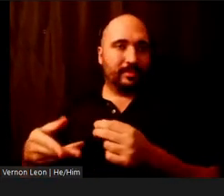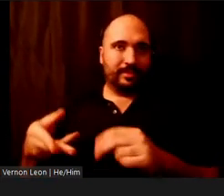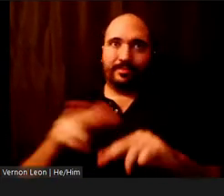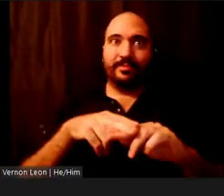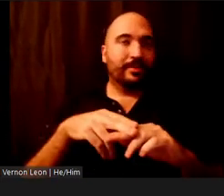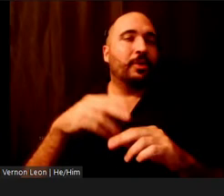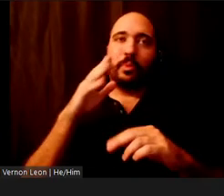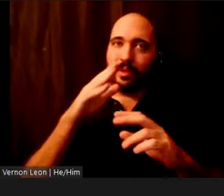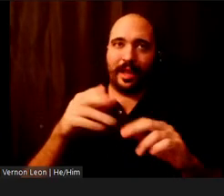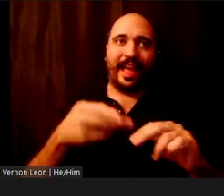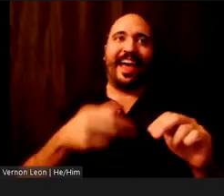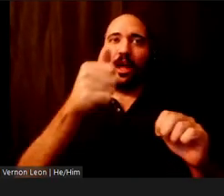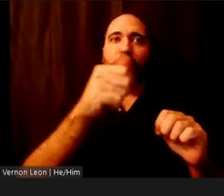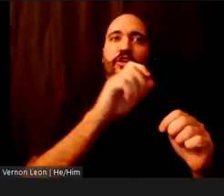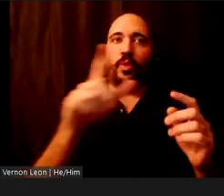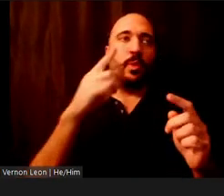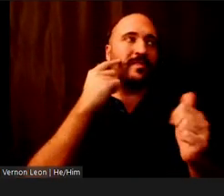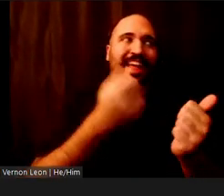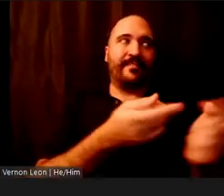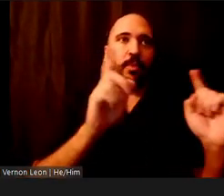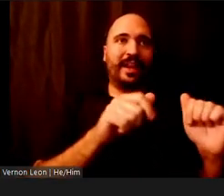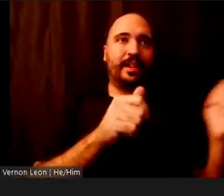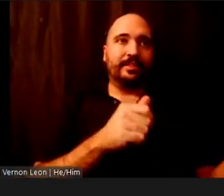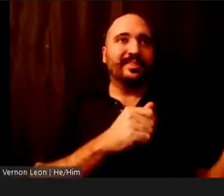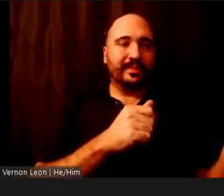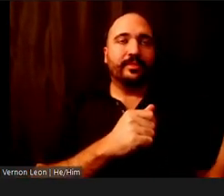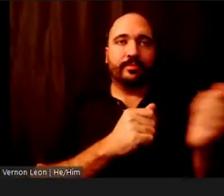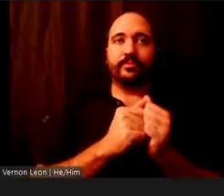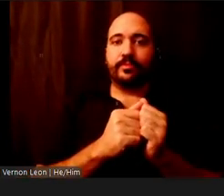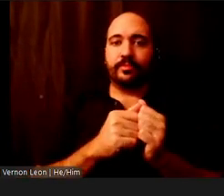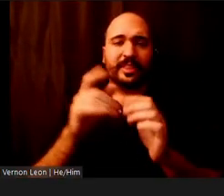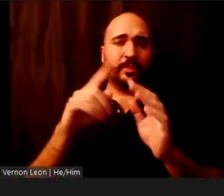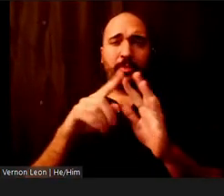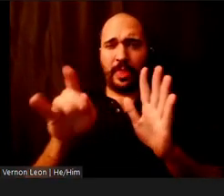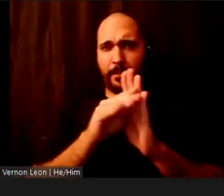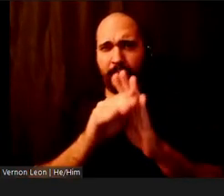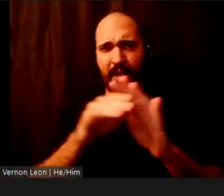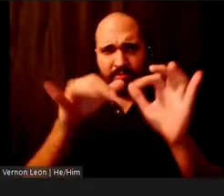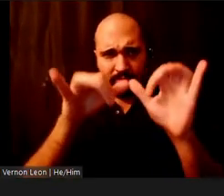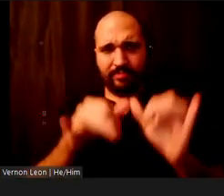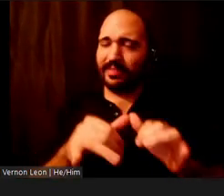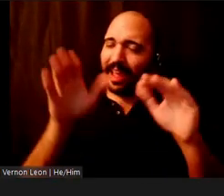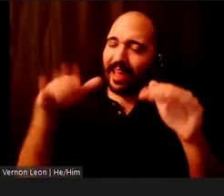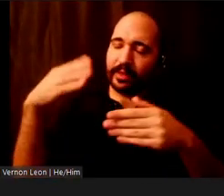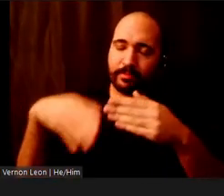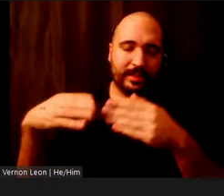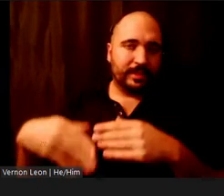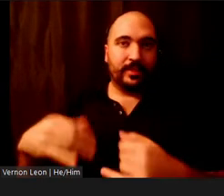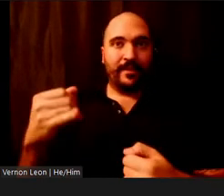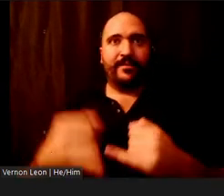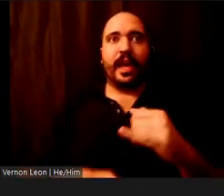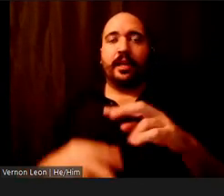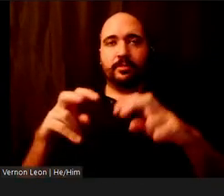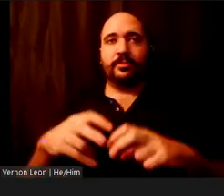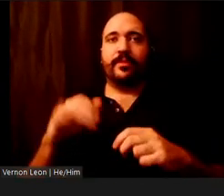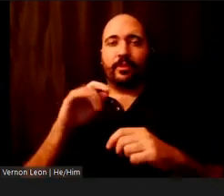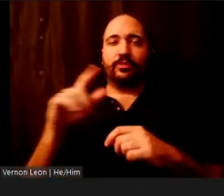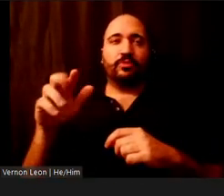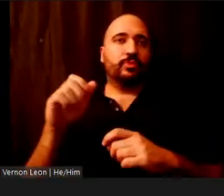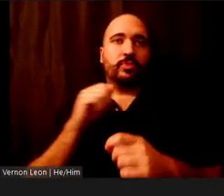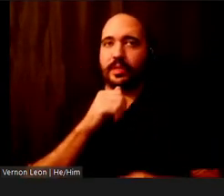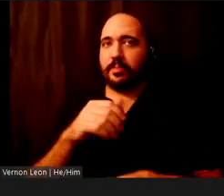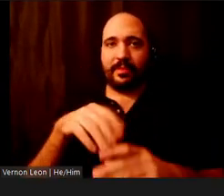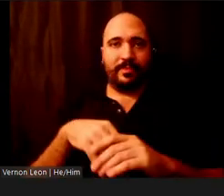purpose, needs, and objectives. The modeling is not complete, and a final determination of the toll rates will not be made in the environmental assessment.